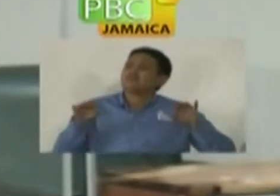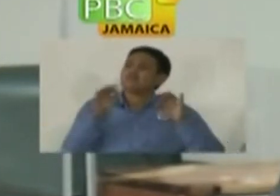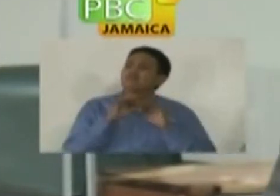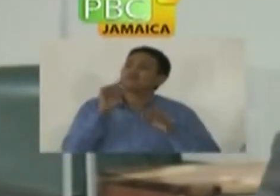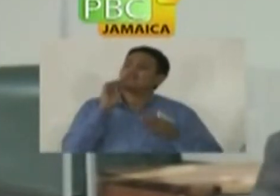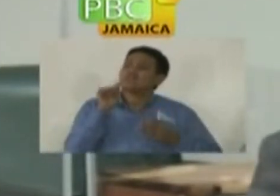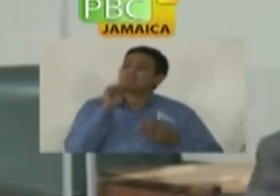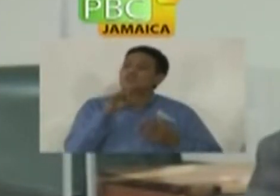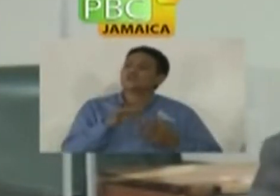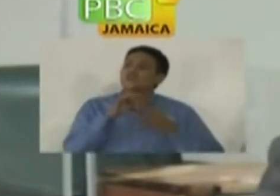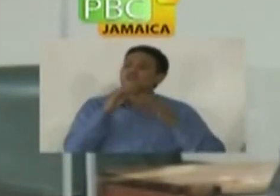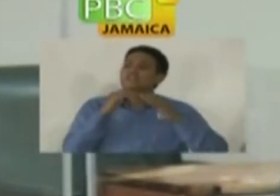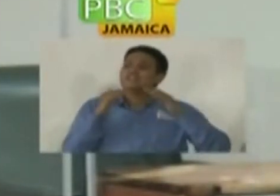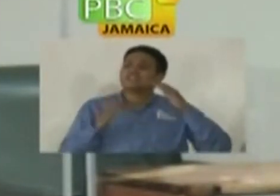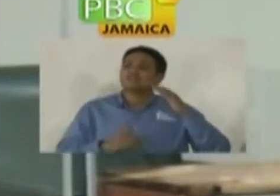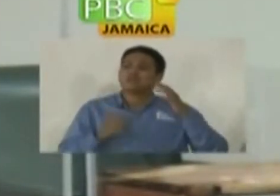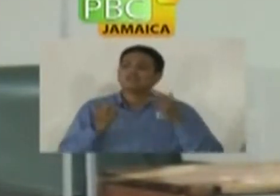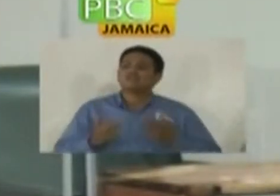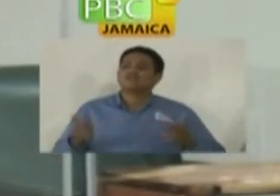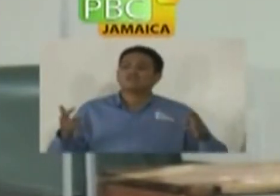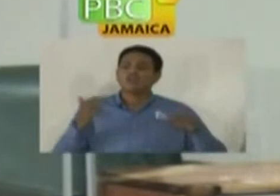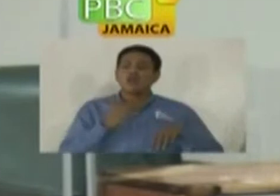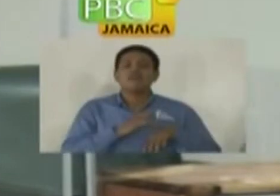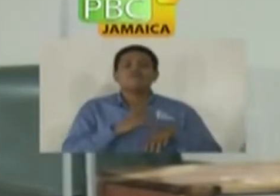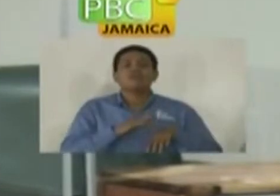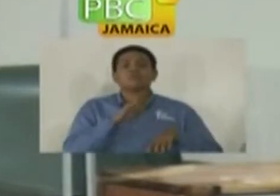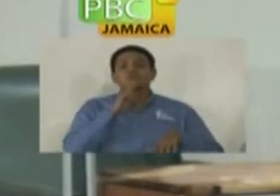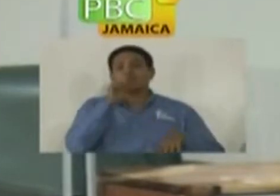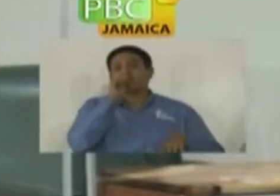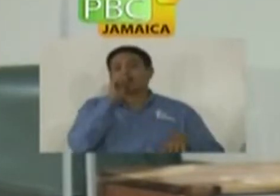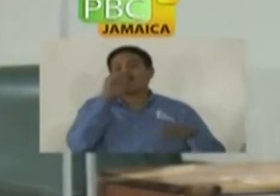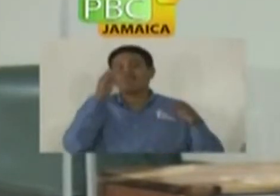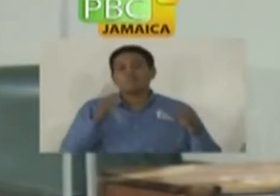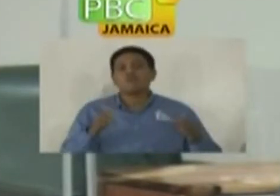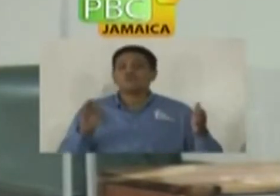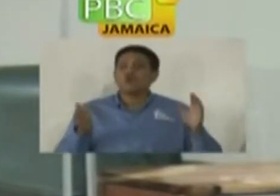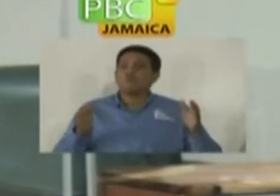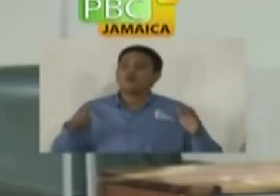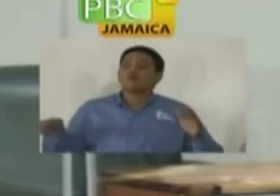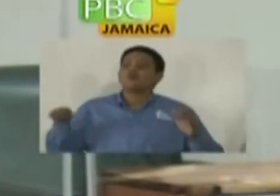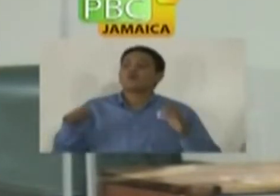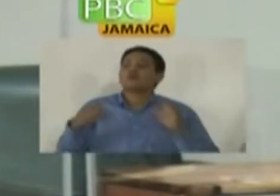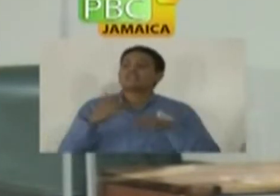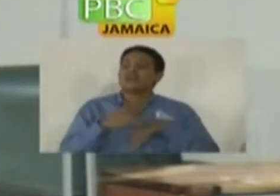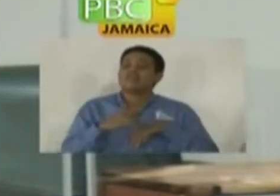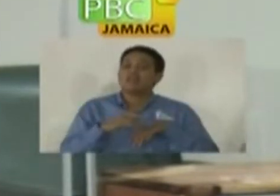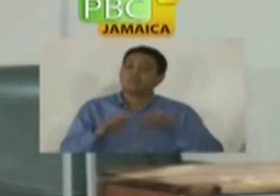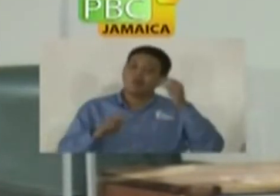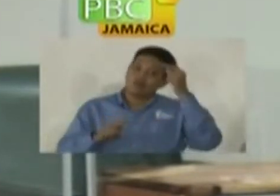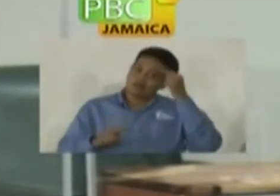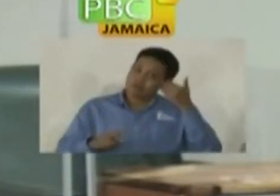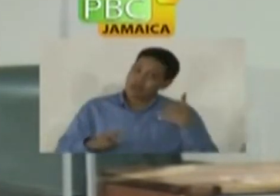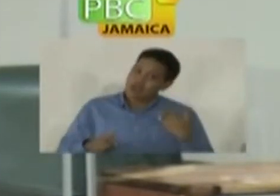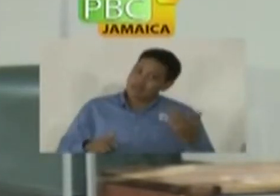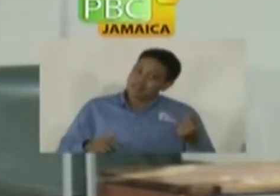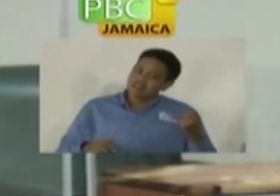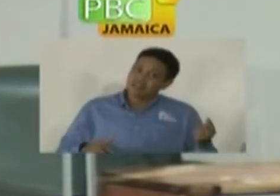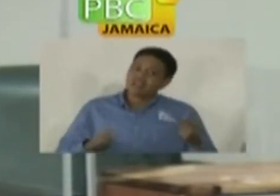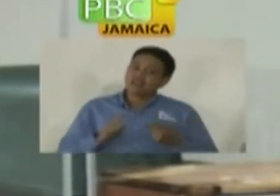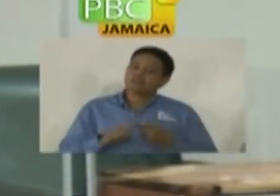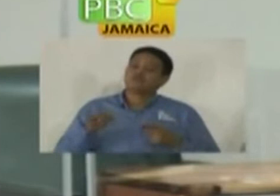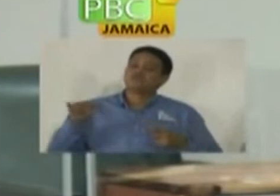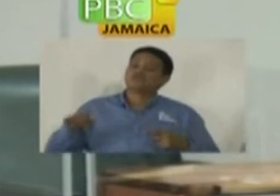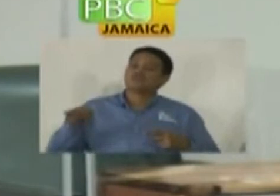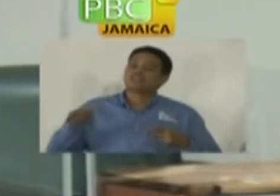usual disparity in the resources available to the private person as compared with those available to the state, and resonates with the